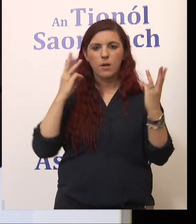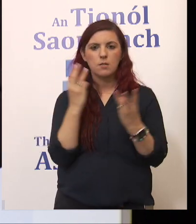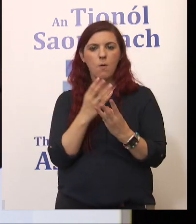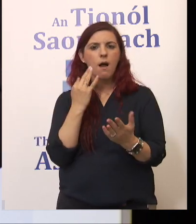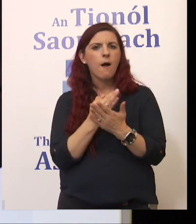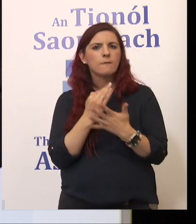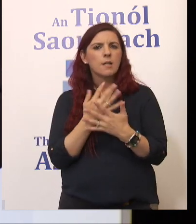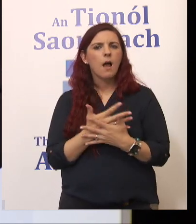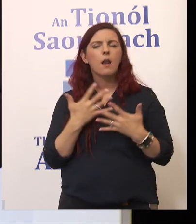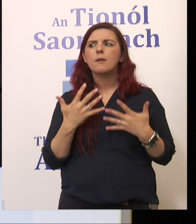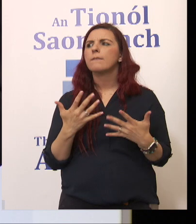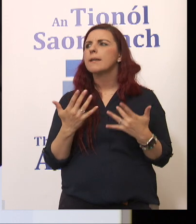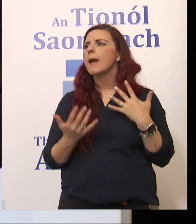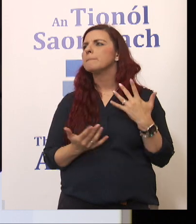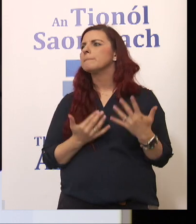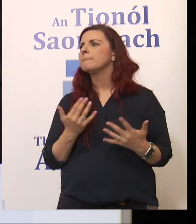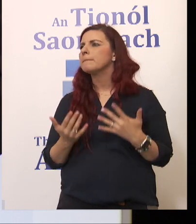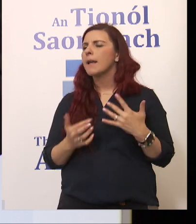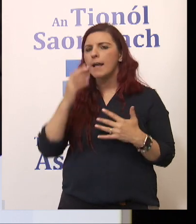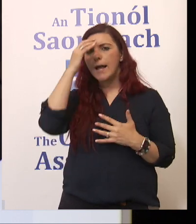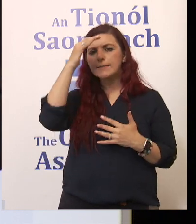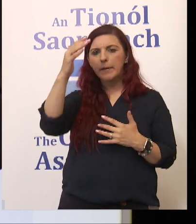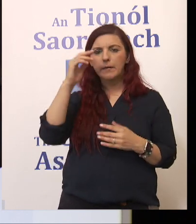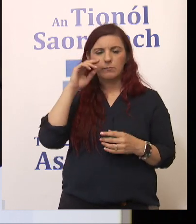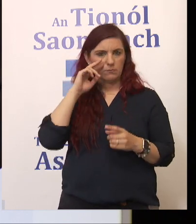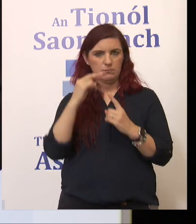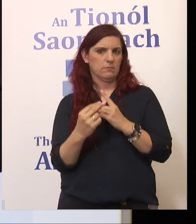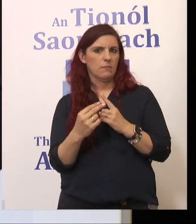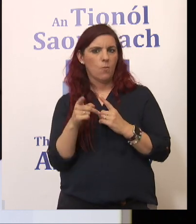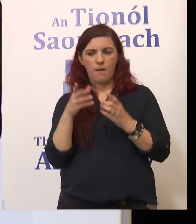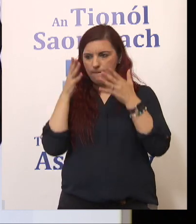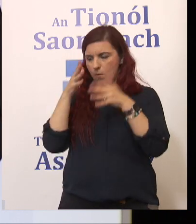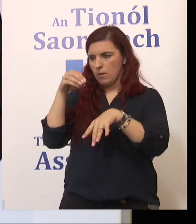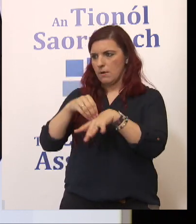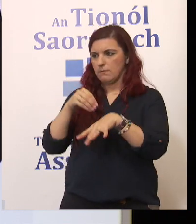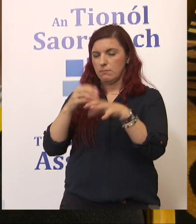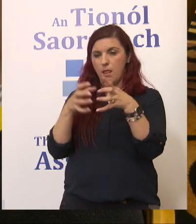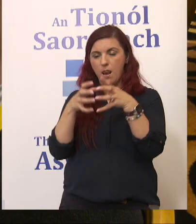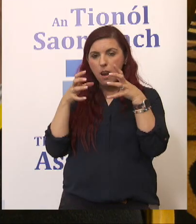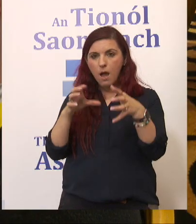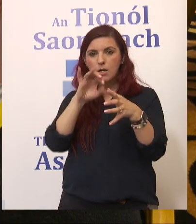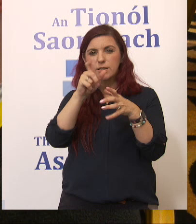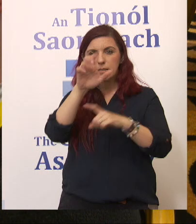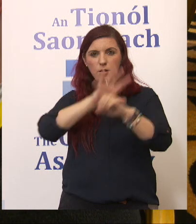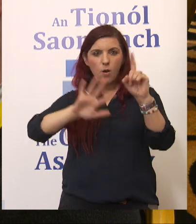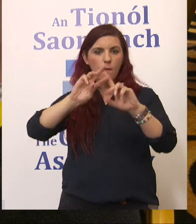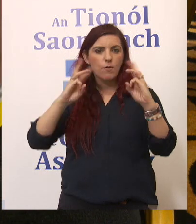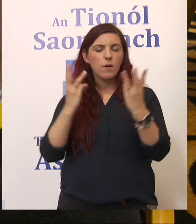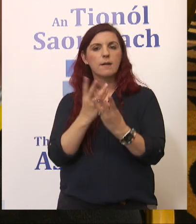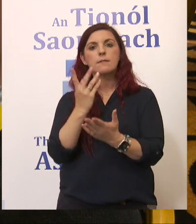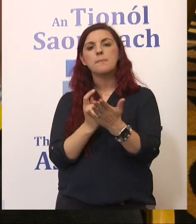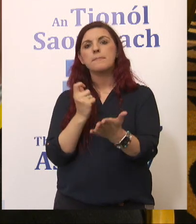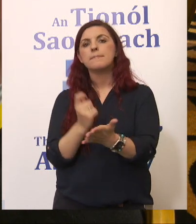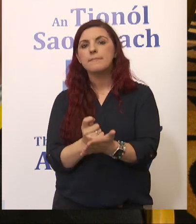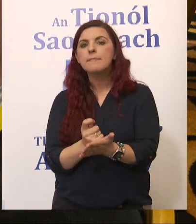lot of the academic material is very much focused on really large cities around the world, and sometimes